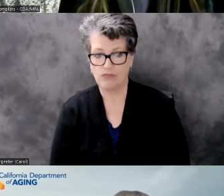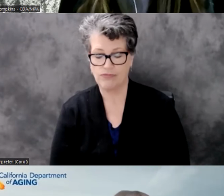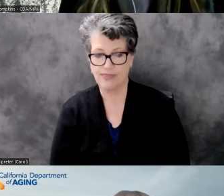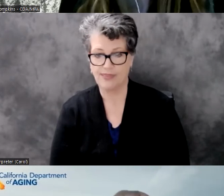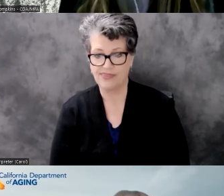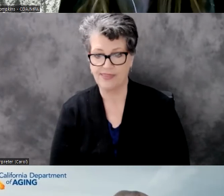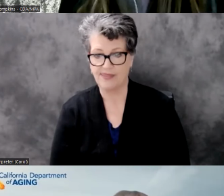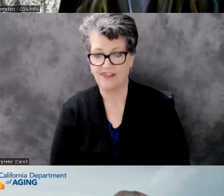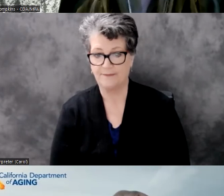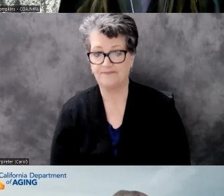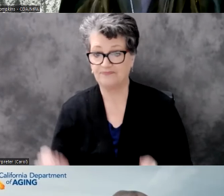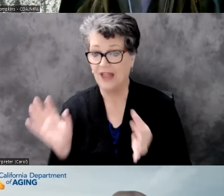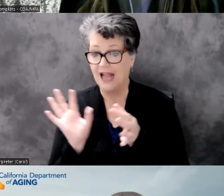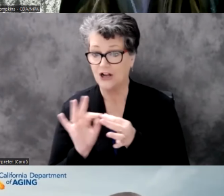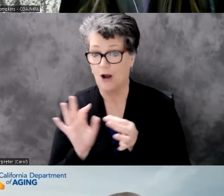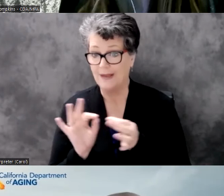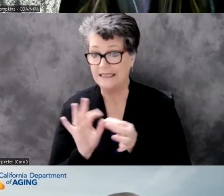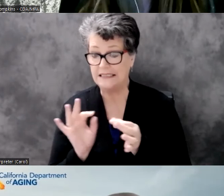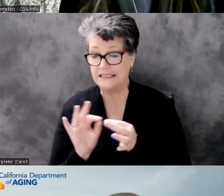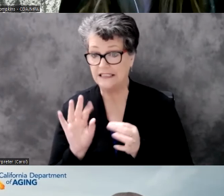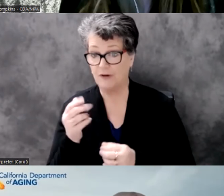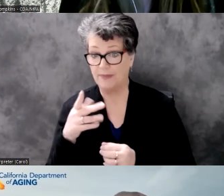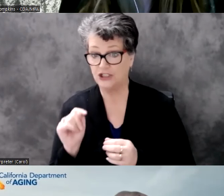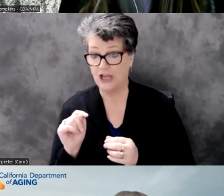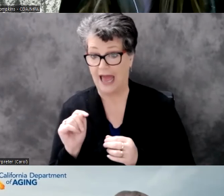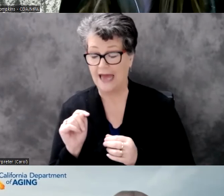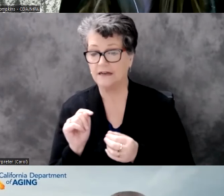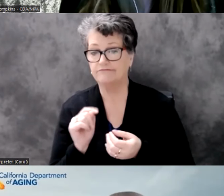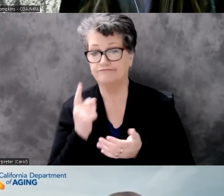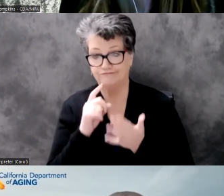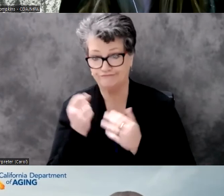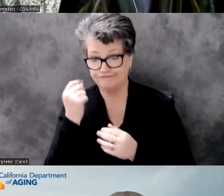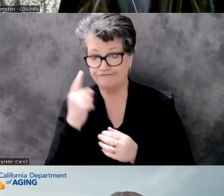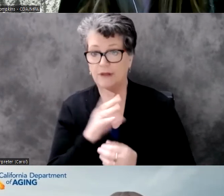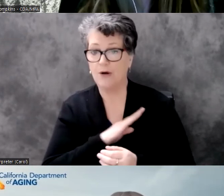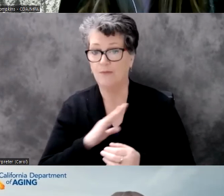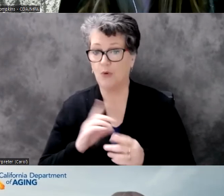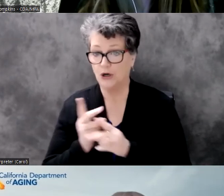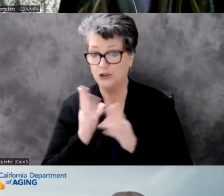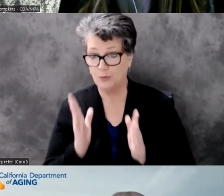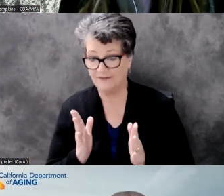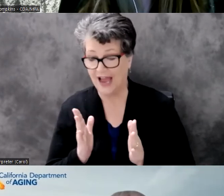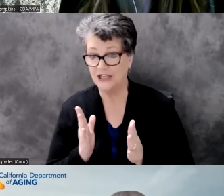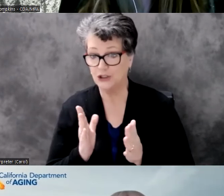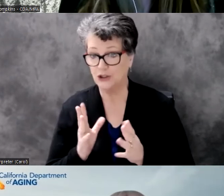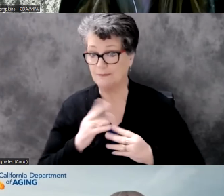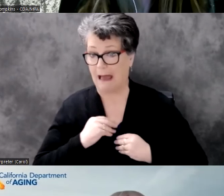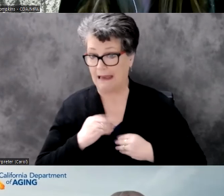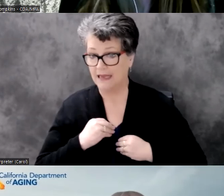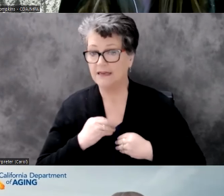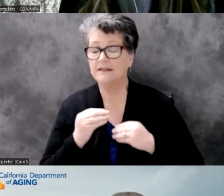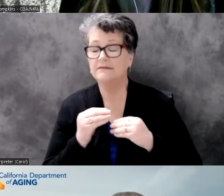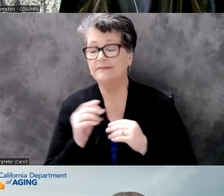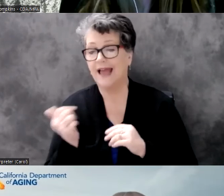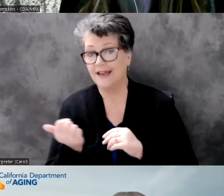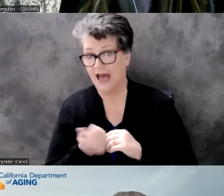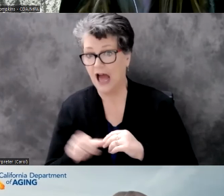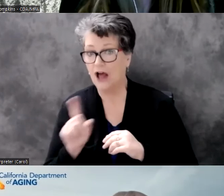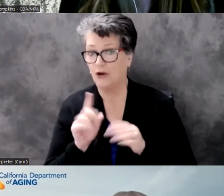Some comments coming in the chat, recognize Board of Supervisors buy-in, as well as other key